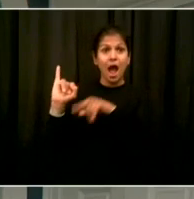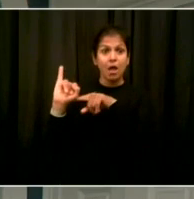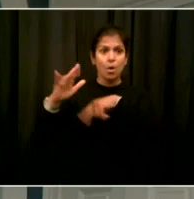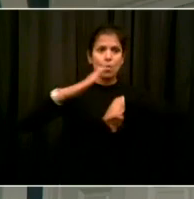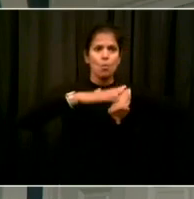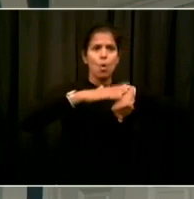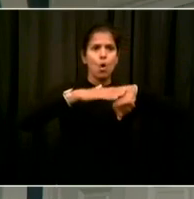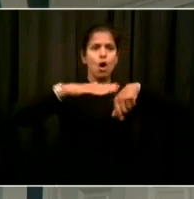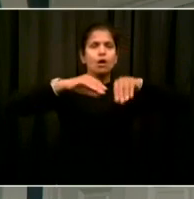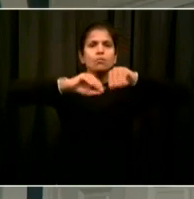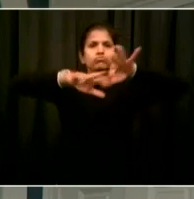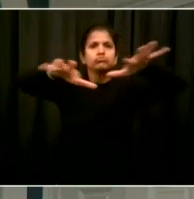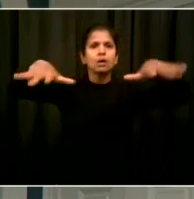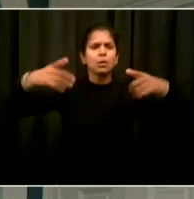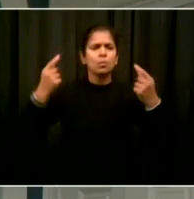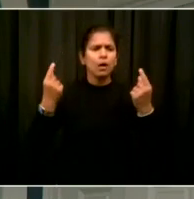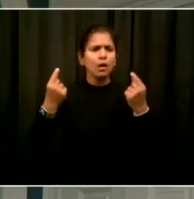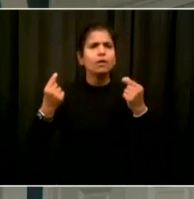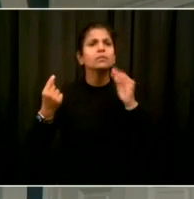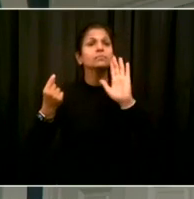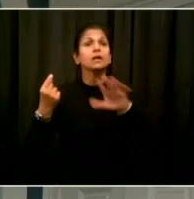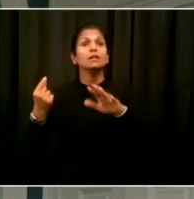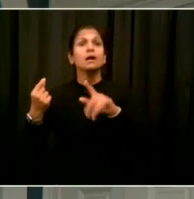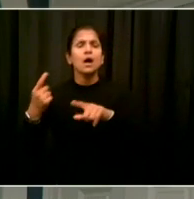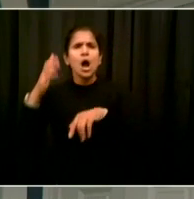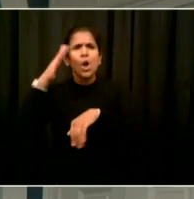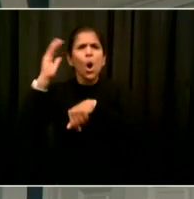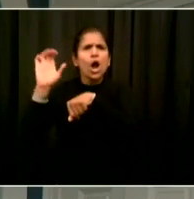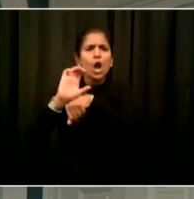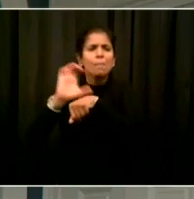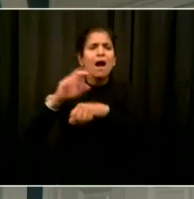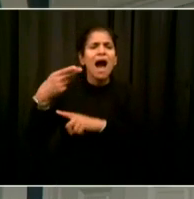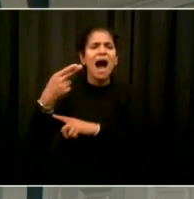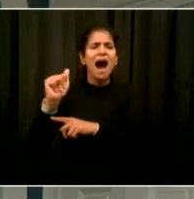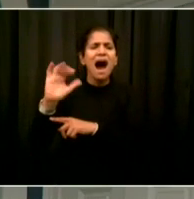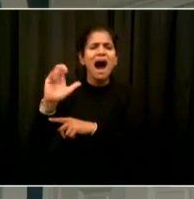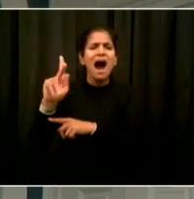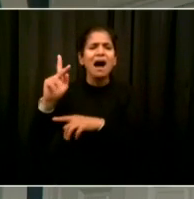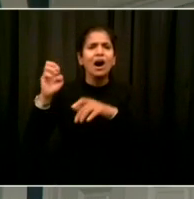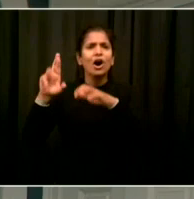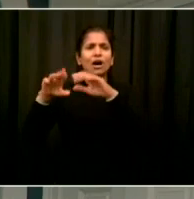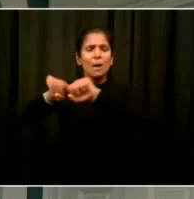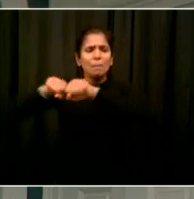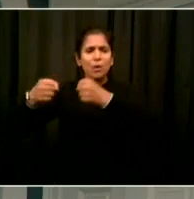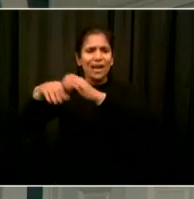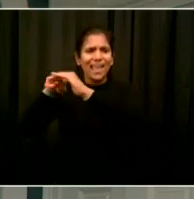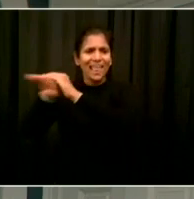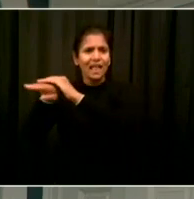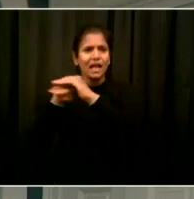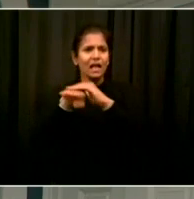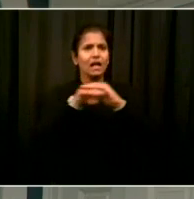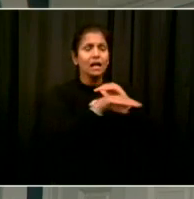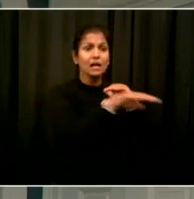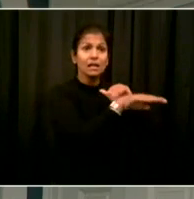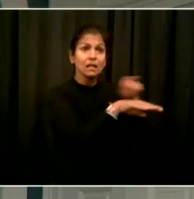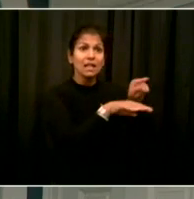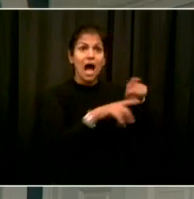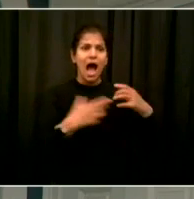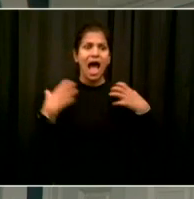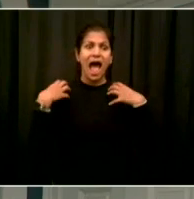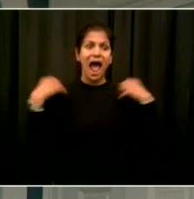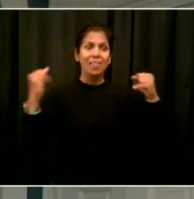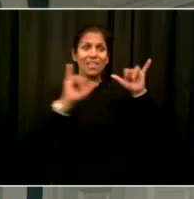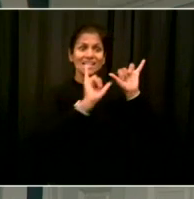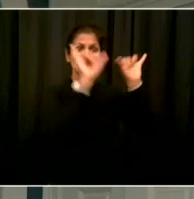the U.S. healthcare system by apparently, trying to jumble up information and extort